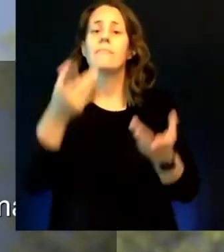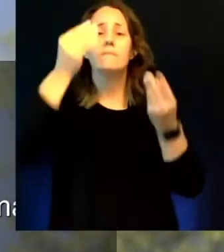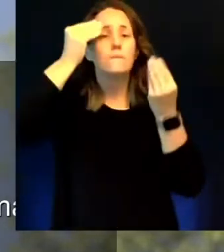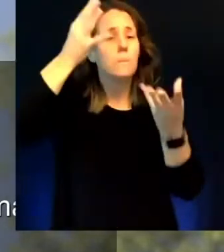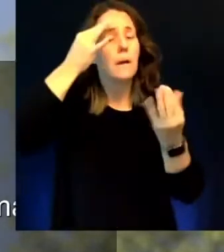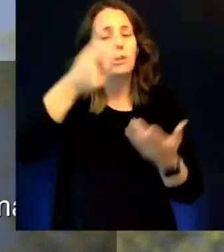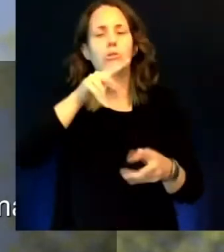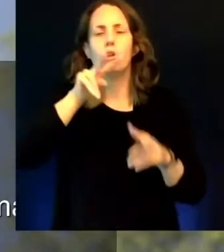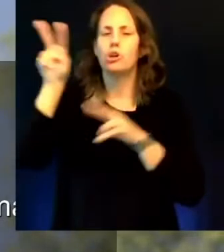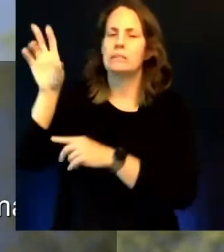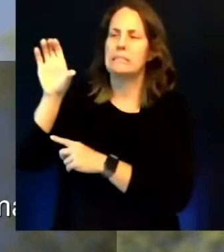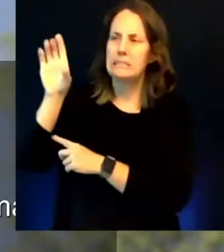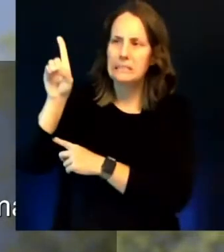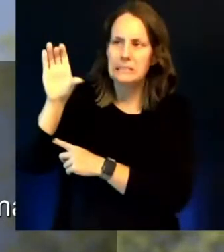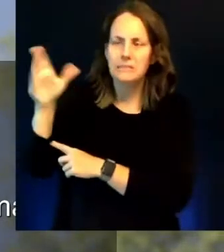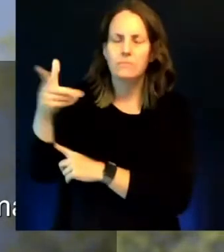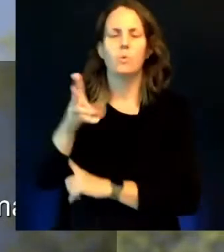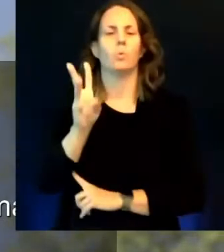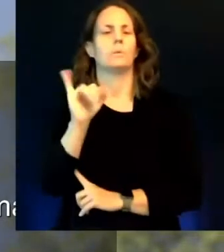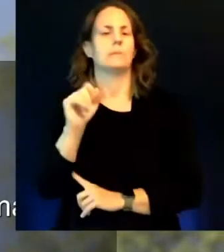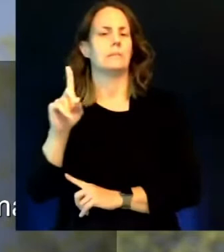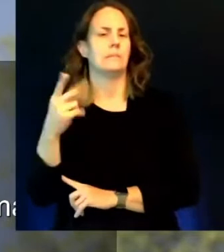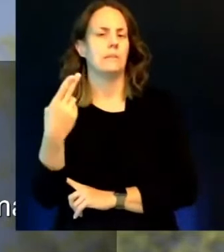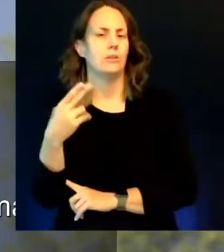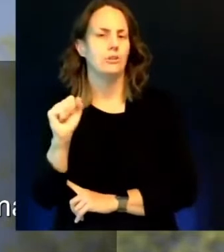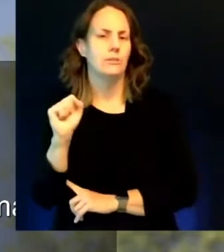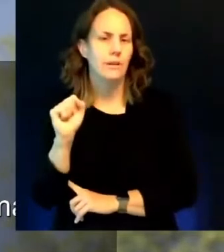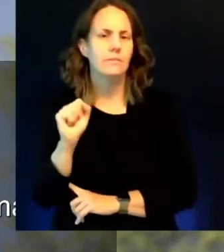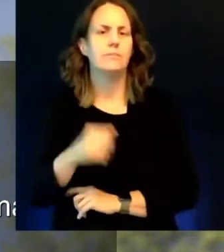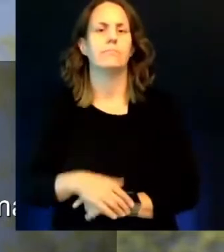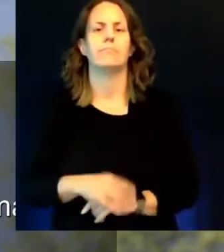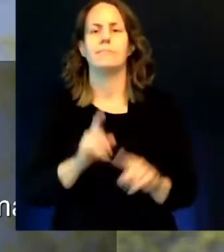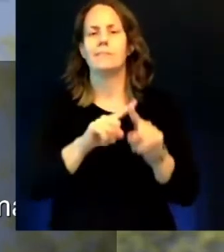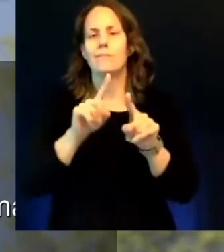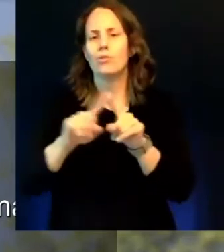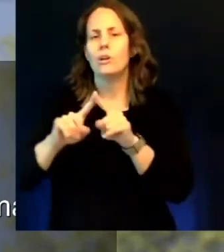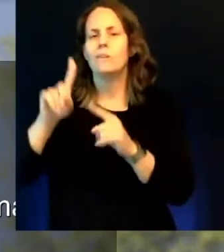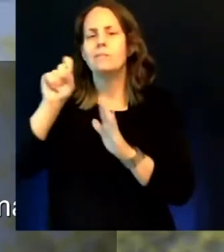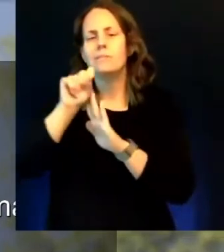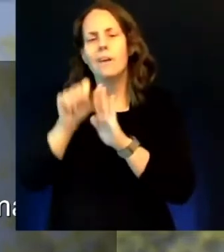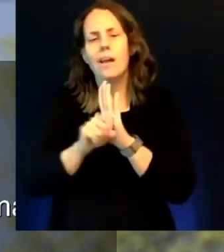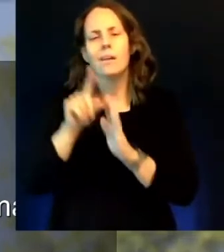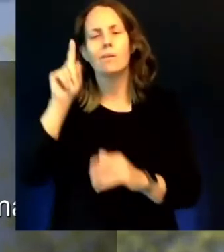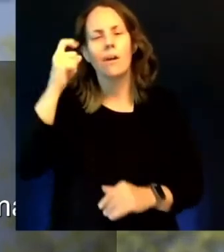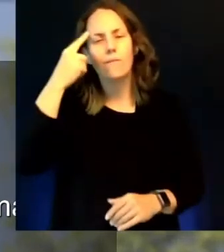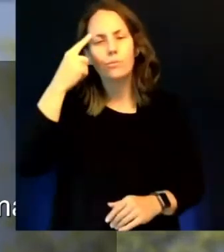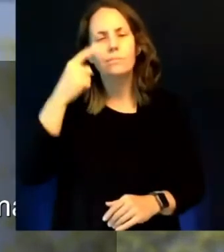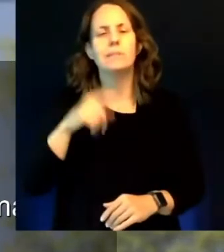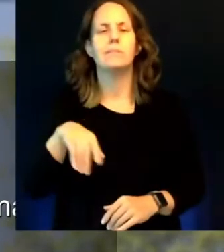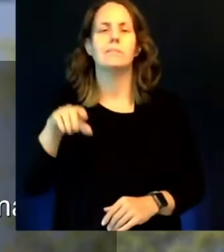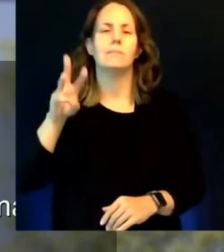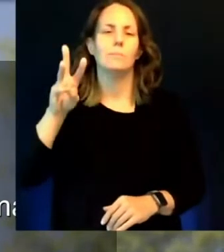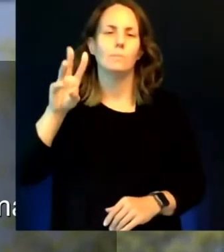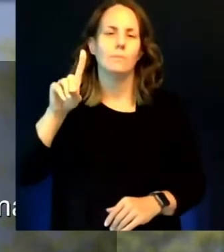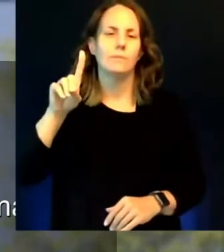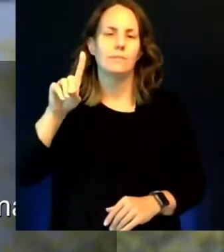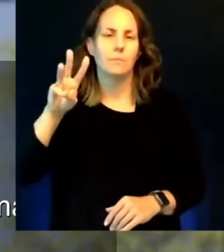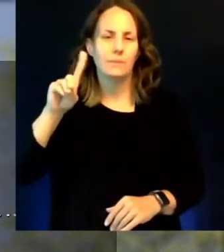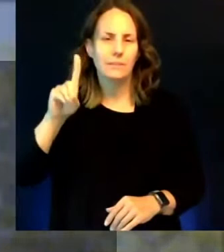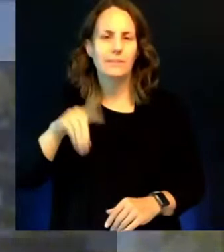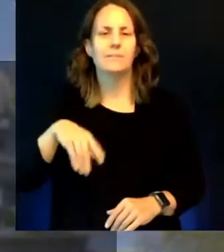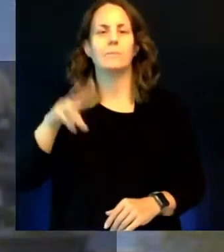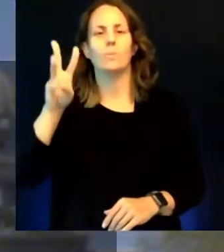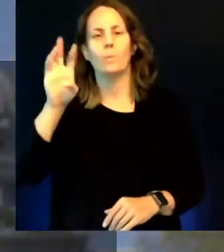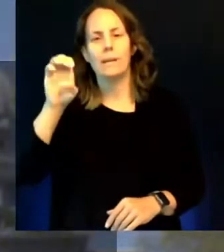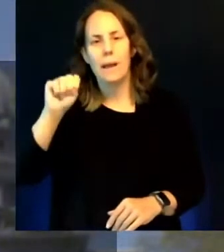on the websites of the Governor, the Department of Workforce Development, the Department of Public Instruction, the Department of Children and Families, and Wisconsin